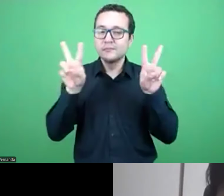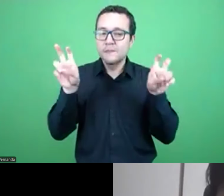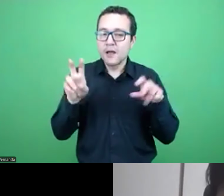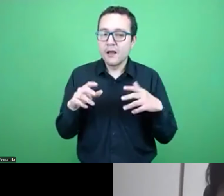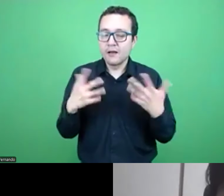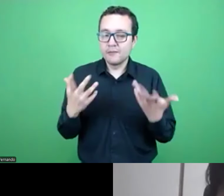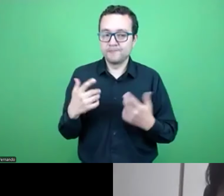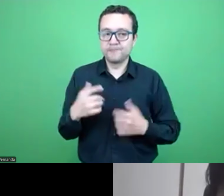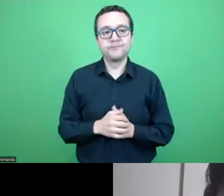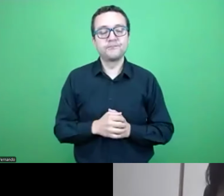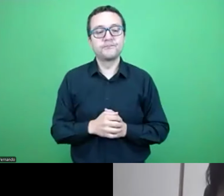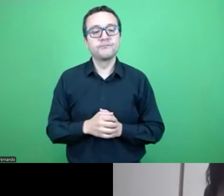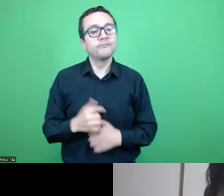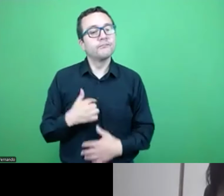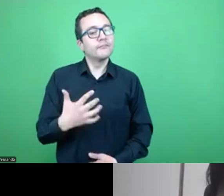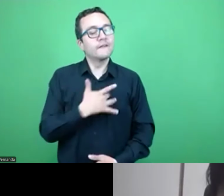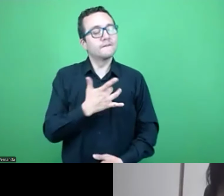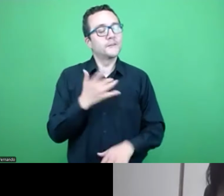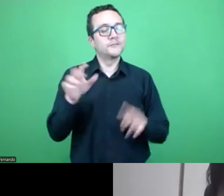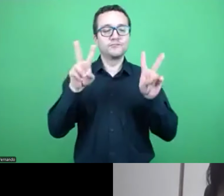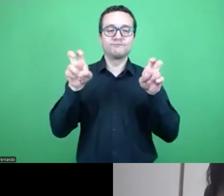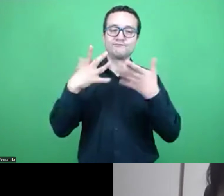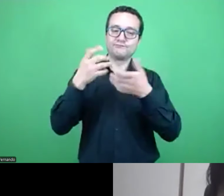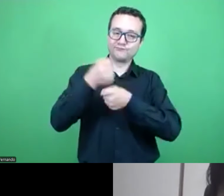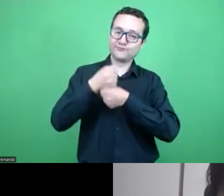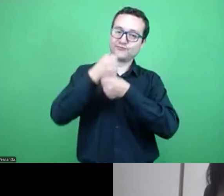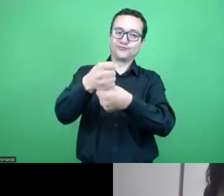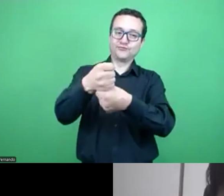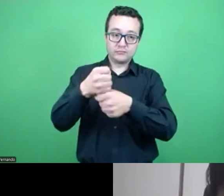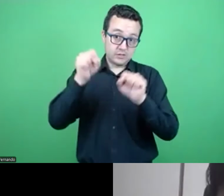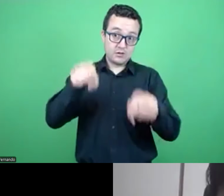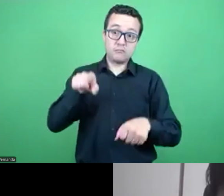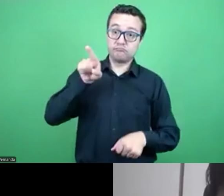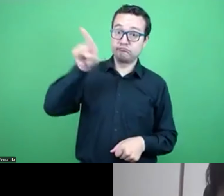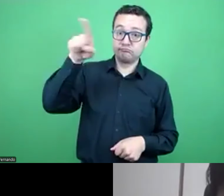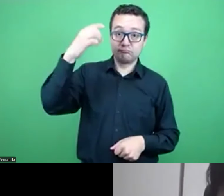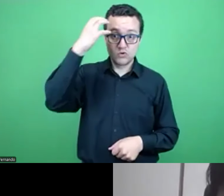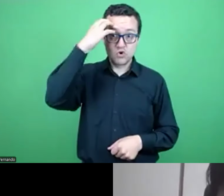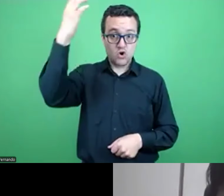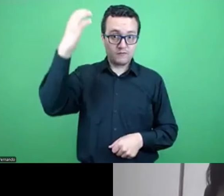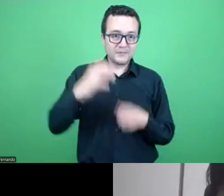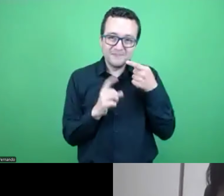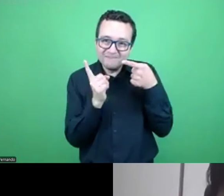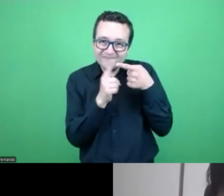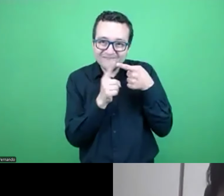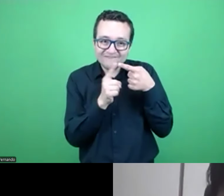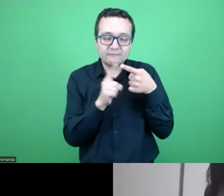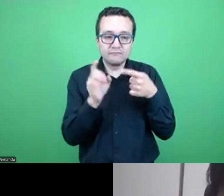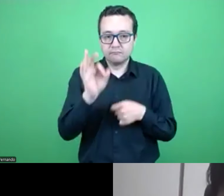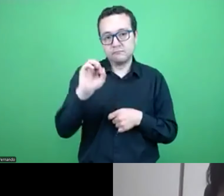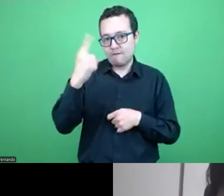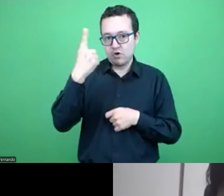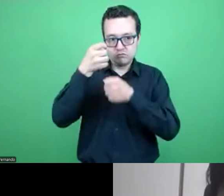government, and then the OPDs and the CSOs, and the